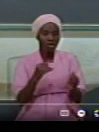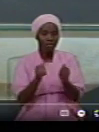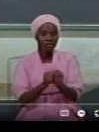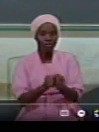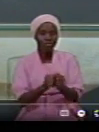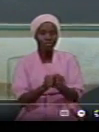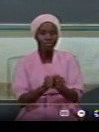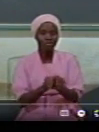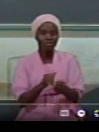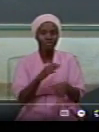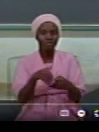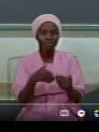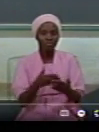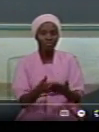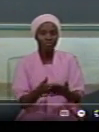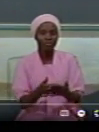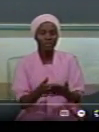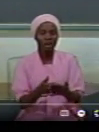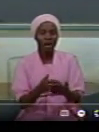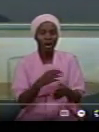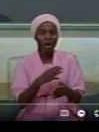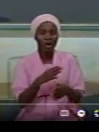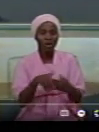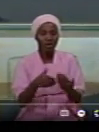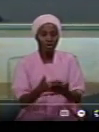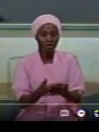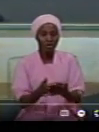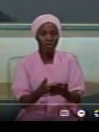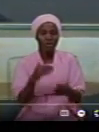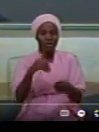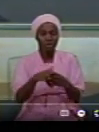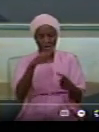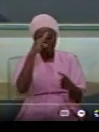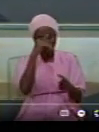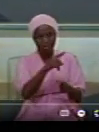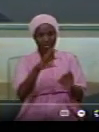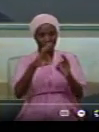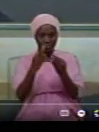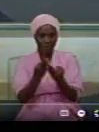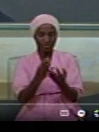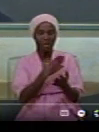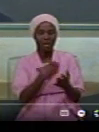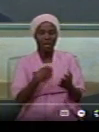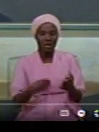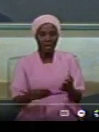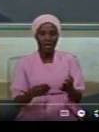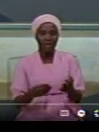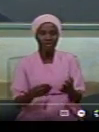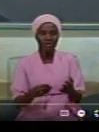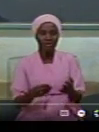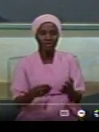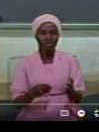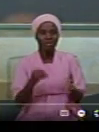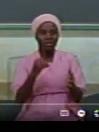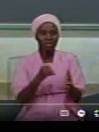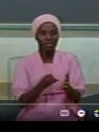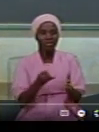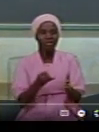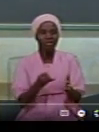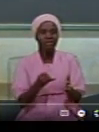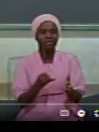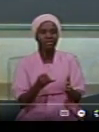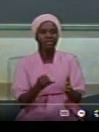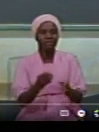were in his house, and he took them the same hour of the night